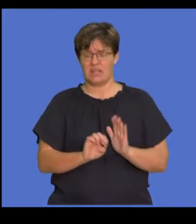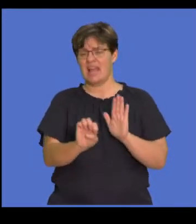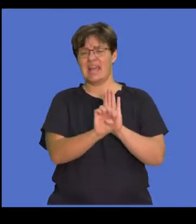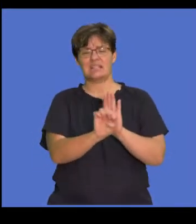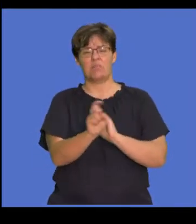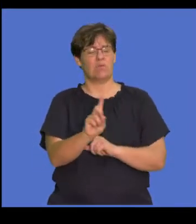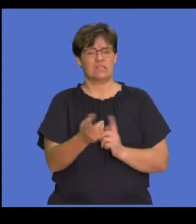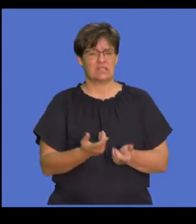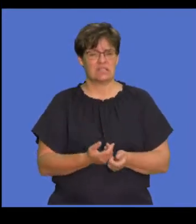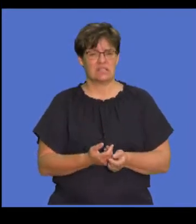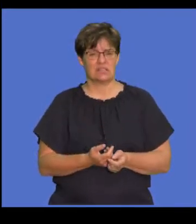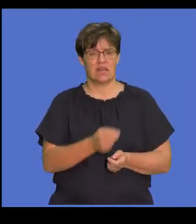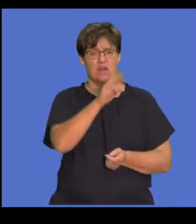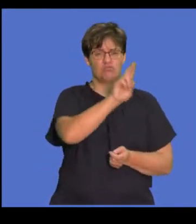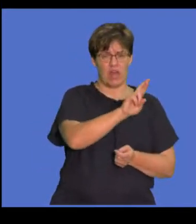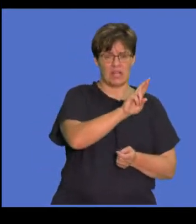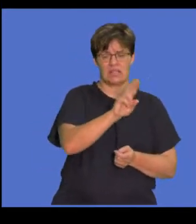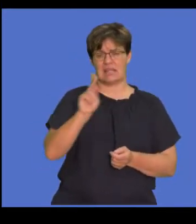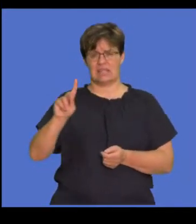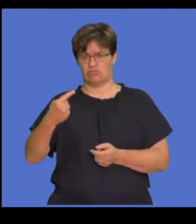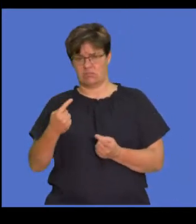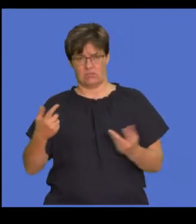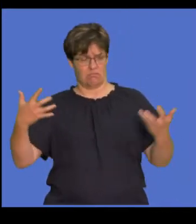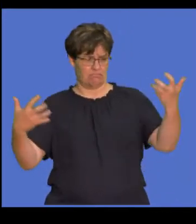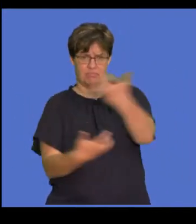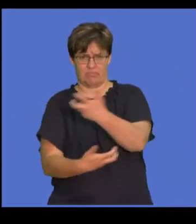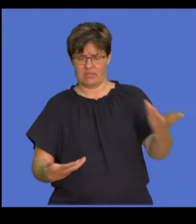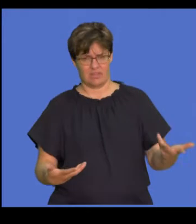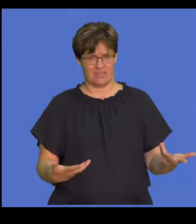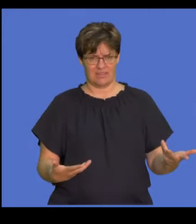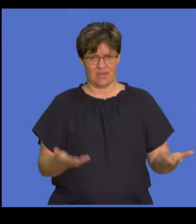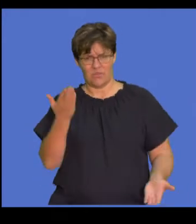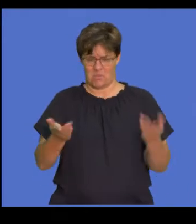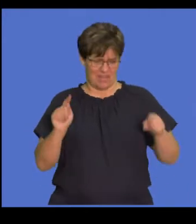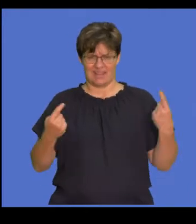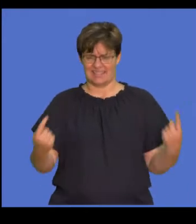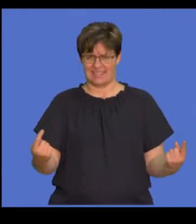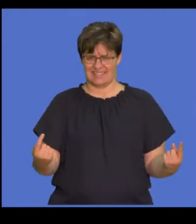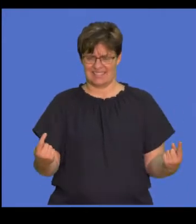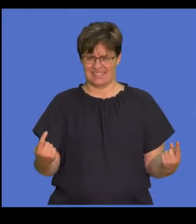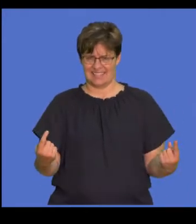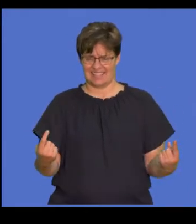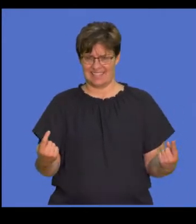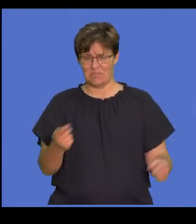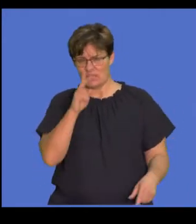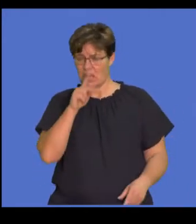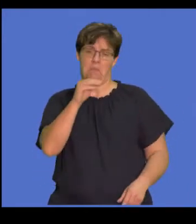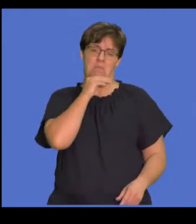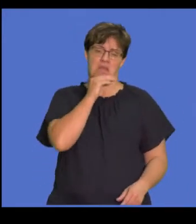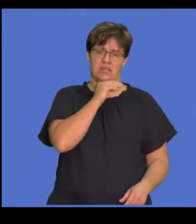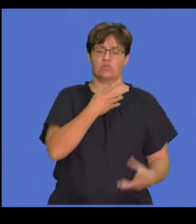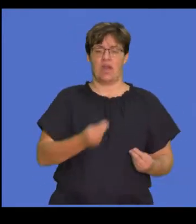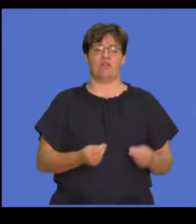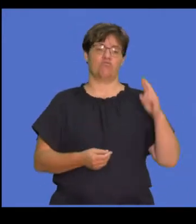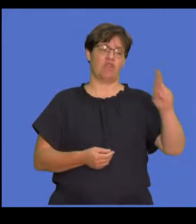One example I used was about rands and kilograms. Remember, you can't really compare those and look at what does